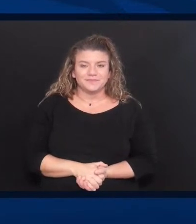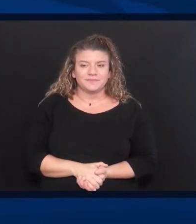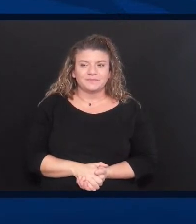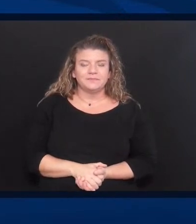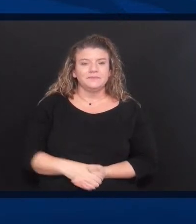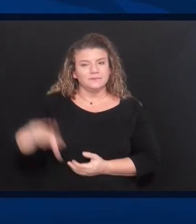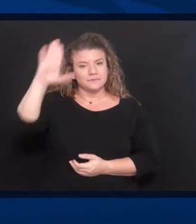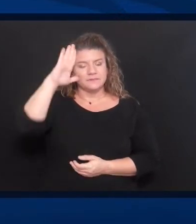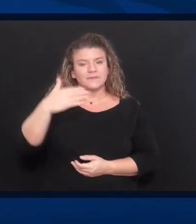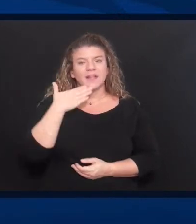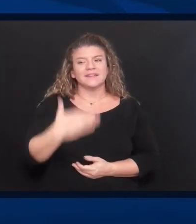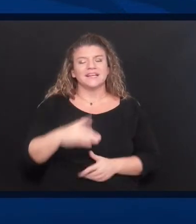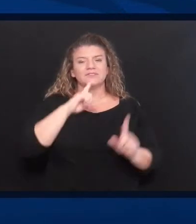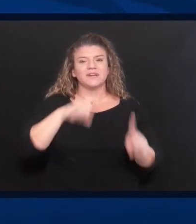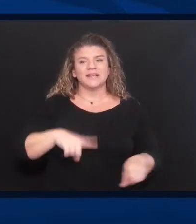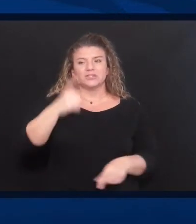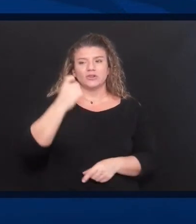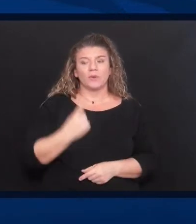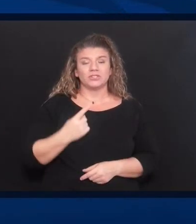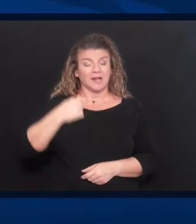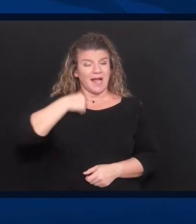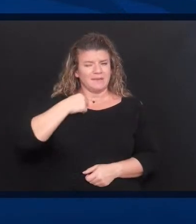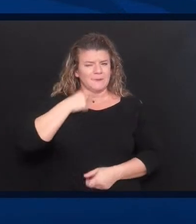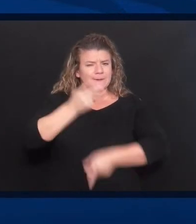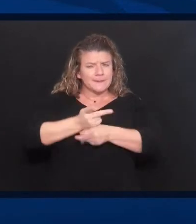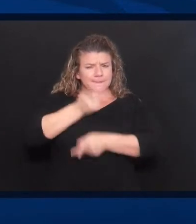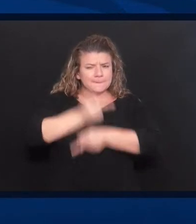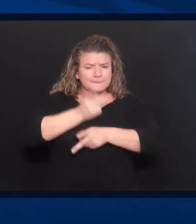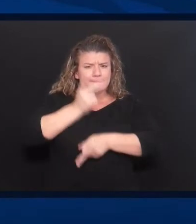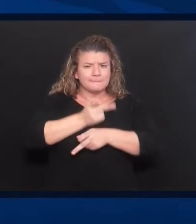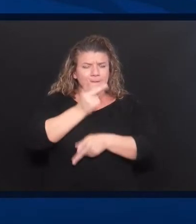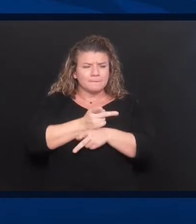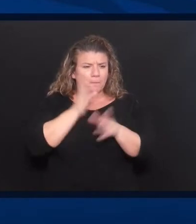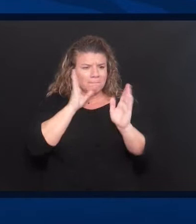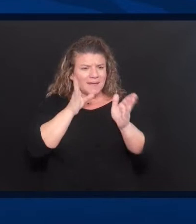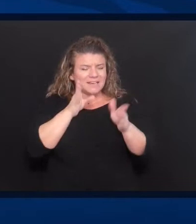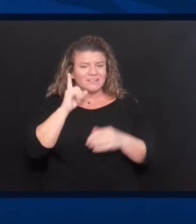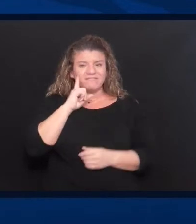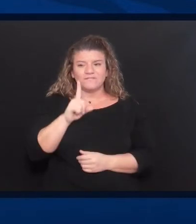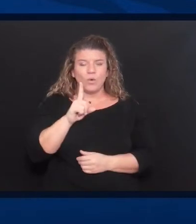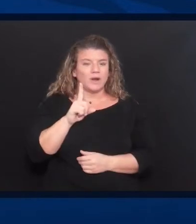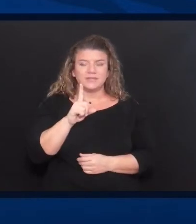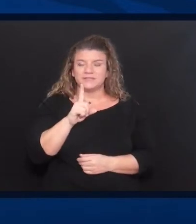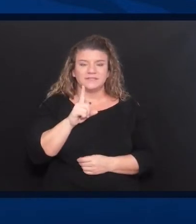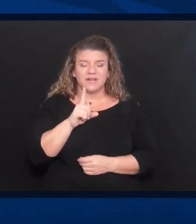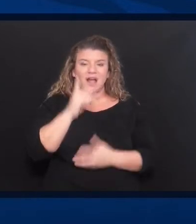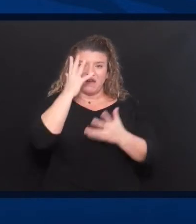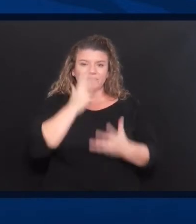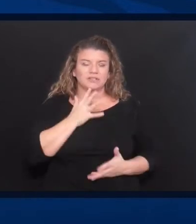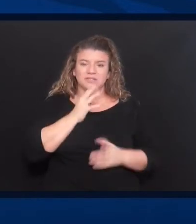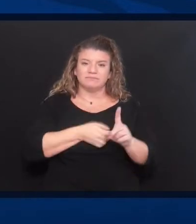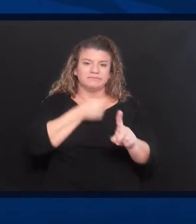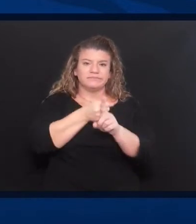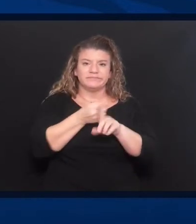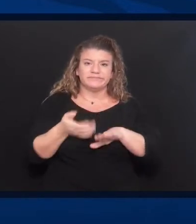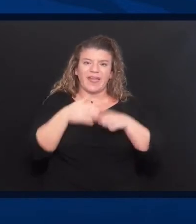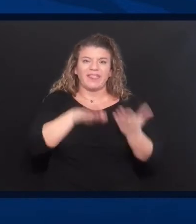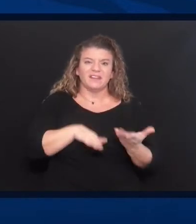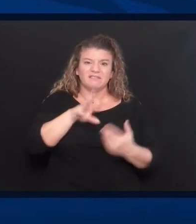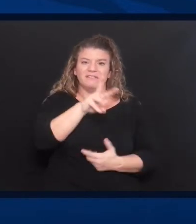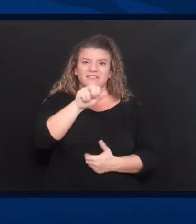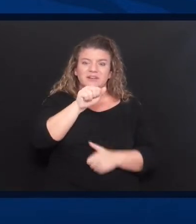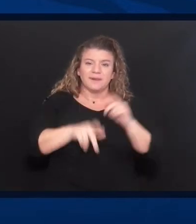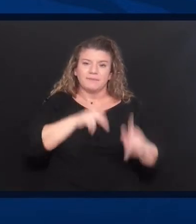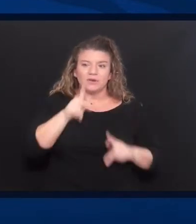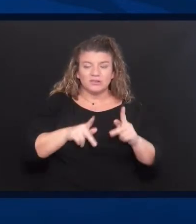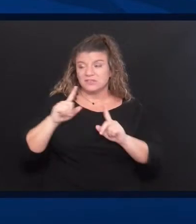Hi, thanks for taking the question. I've been keeping track of unfortunately, the toll of West Virginians that we've lost